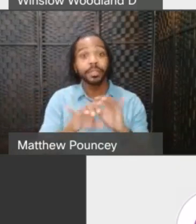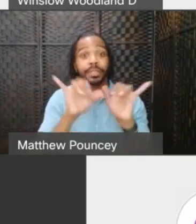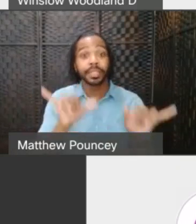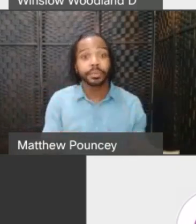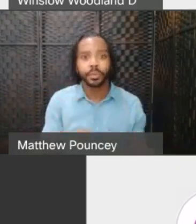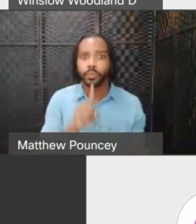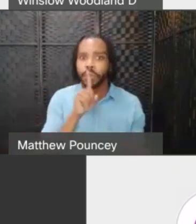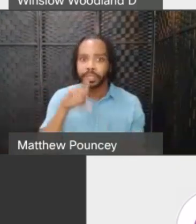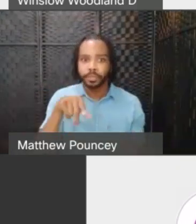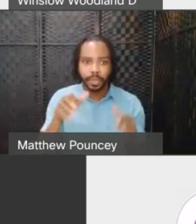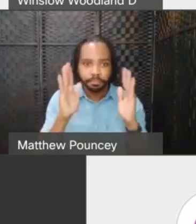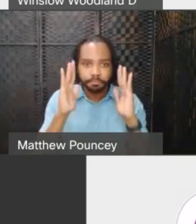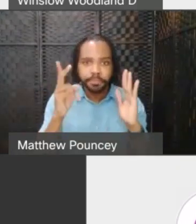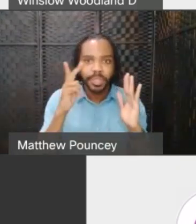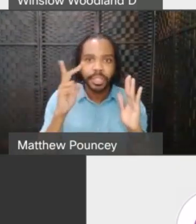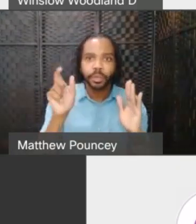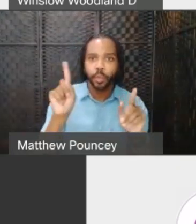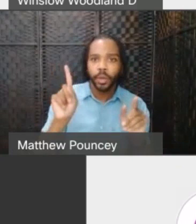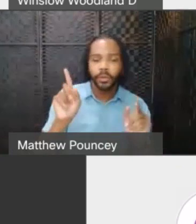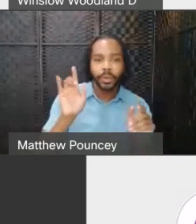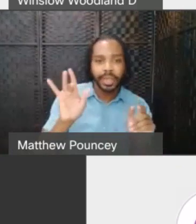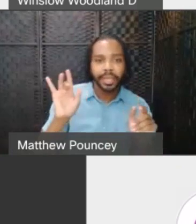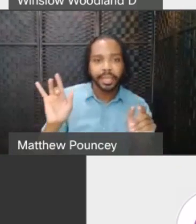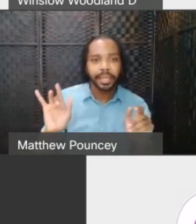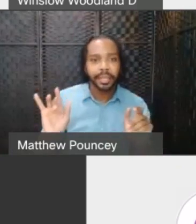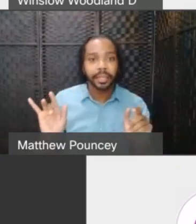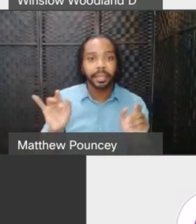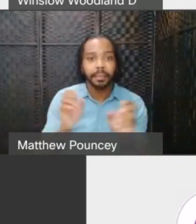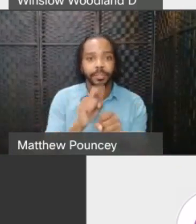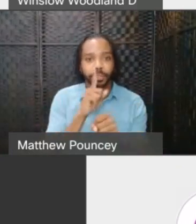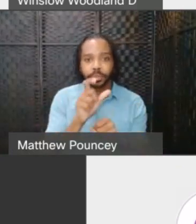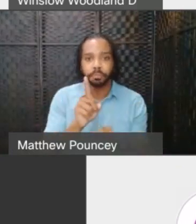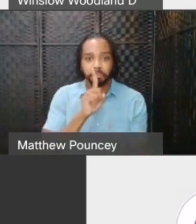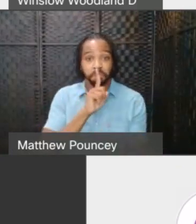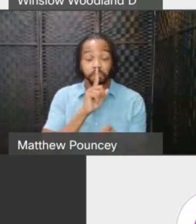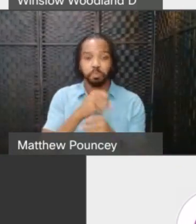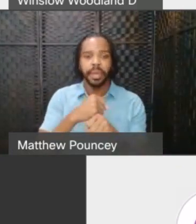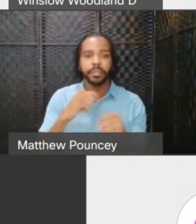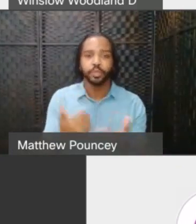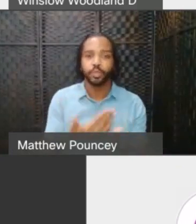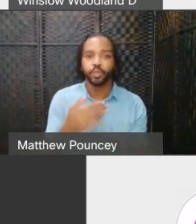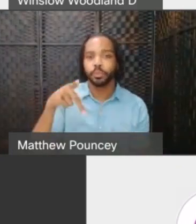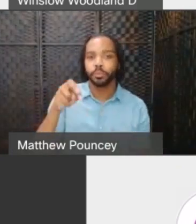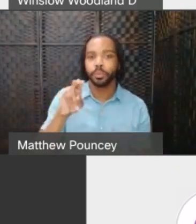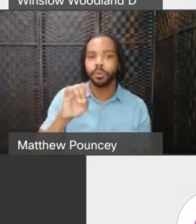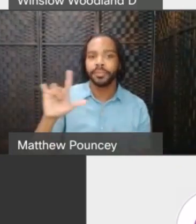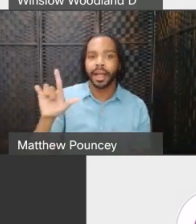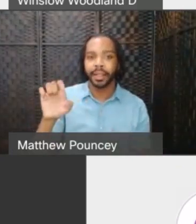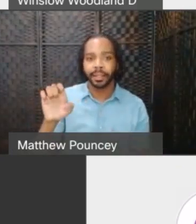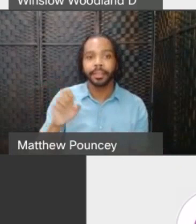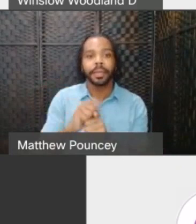pay attention on what they're clicking so that they're not creating a new profile and actually clicking on the